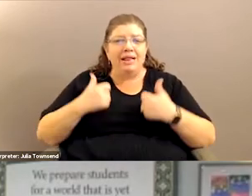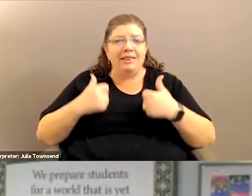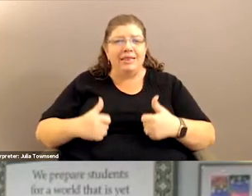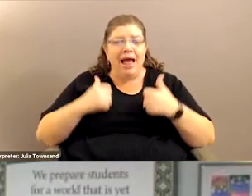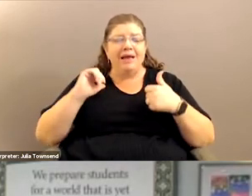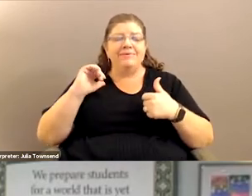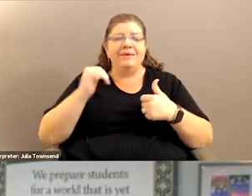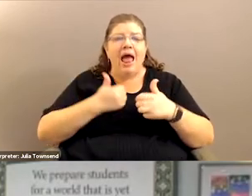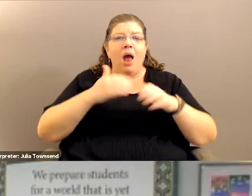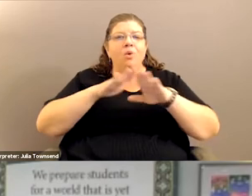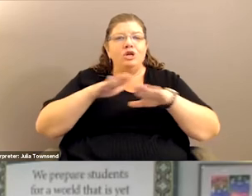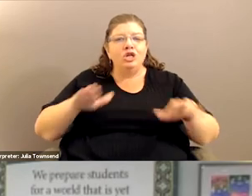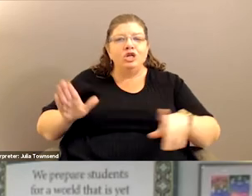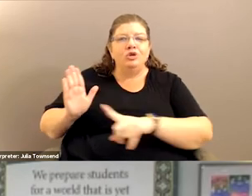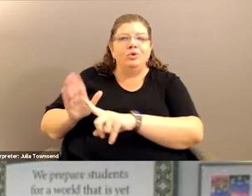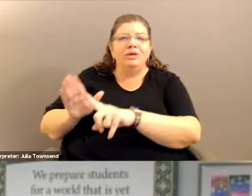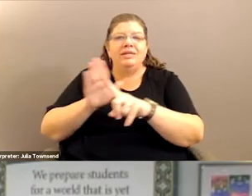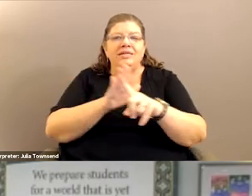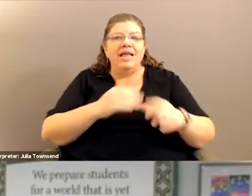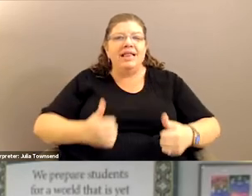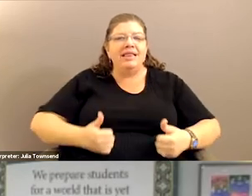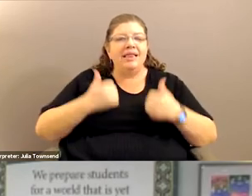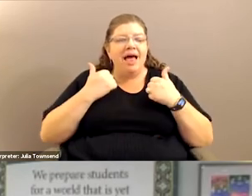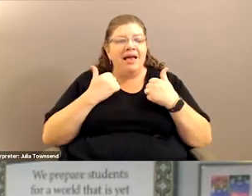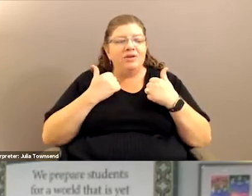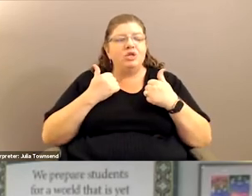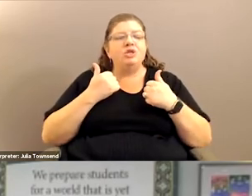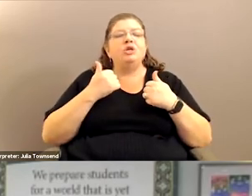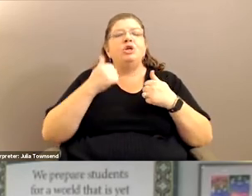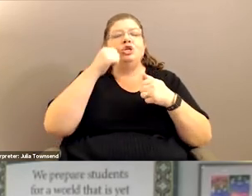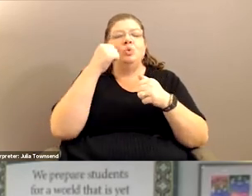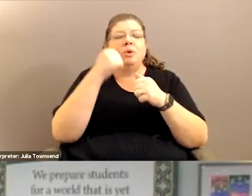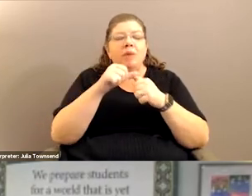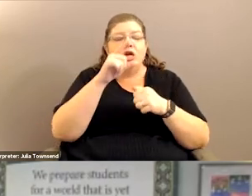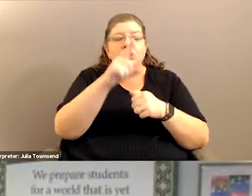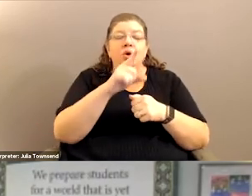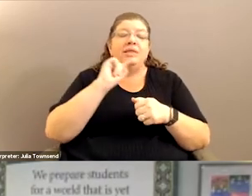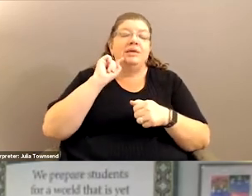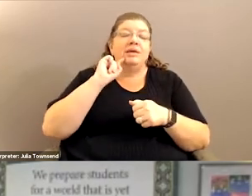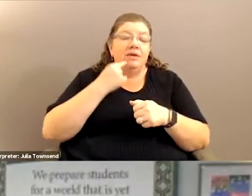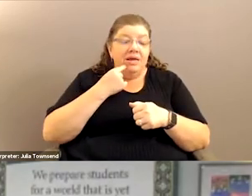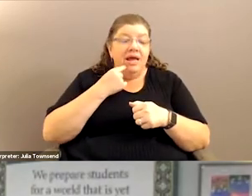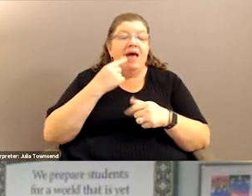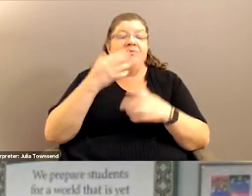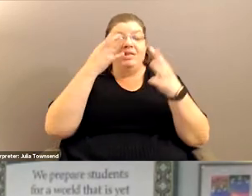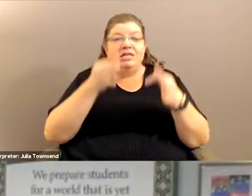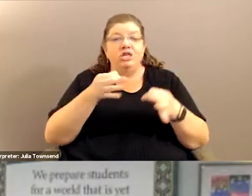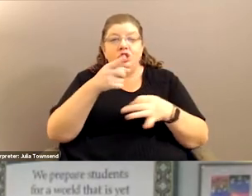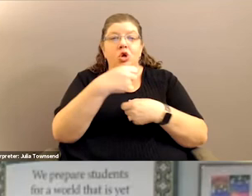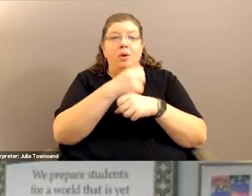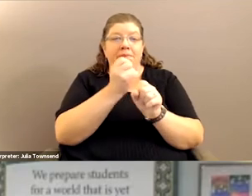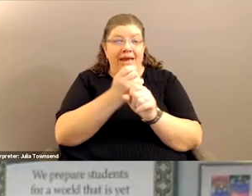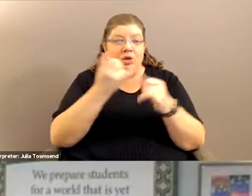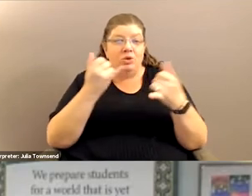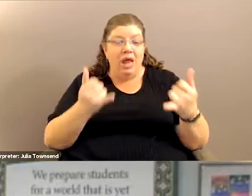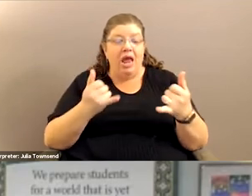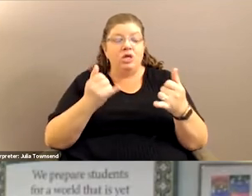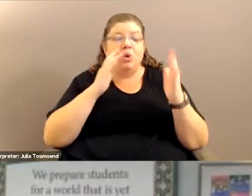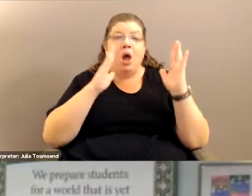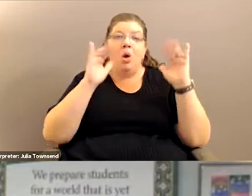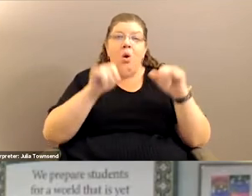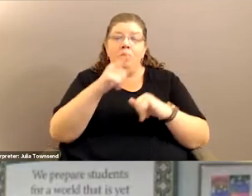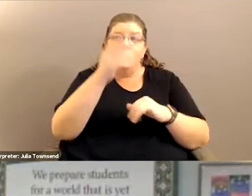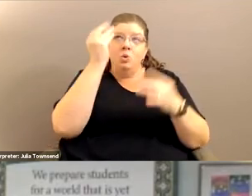children's lives and just to remind you of the gravity of the decision that's being made here so i do hope that you reflect